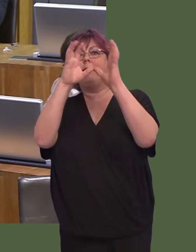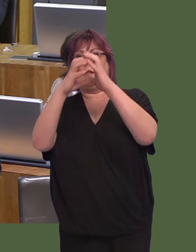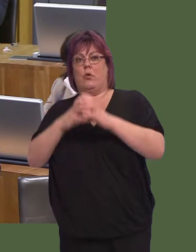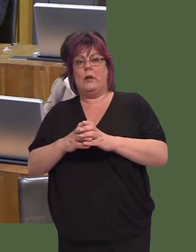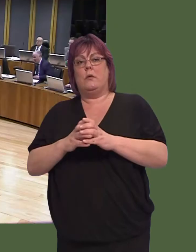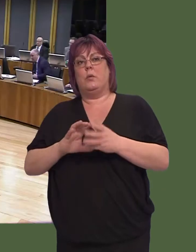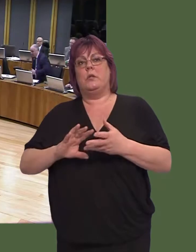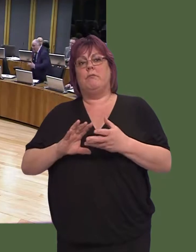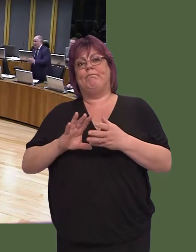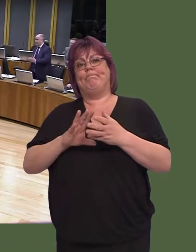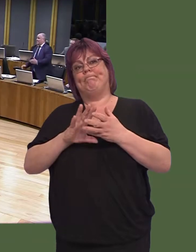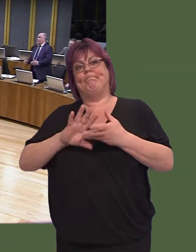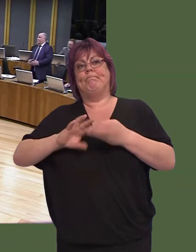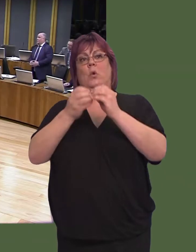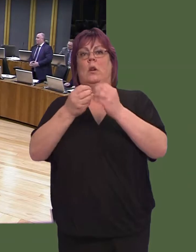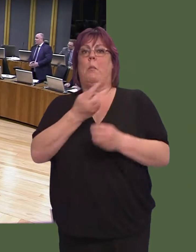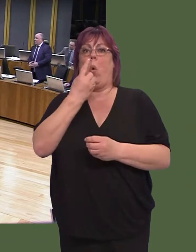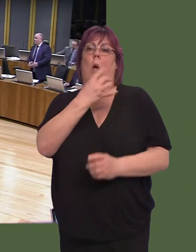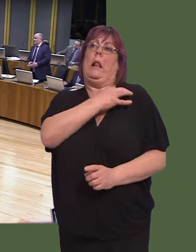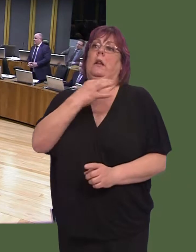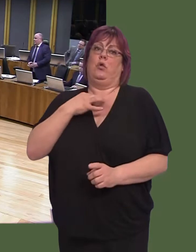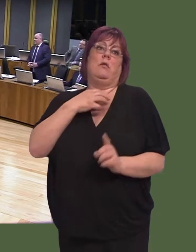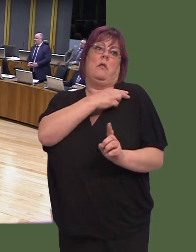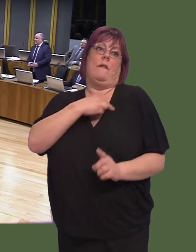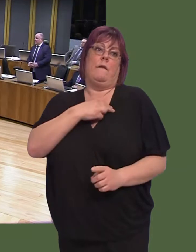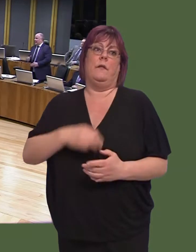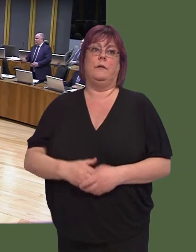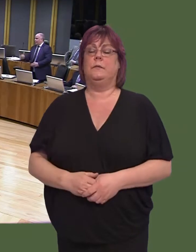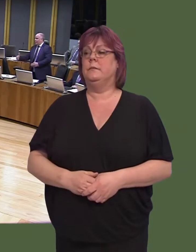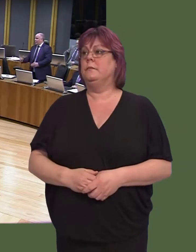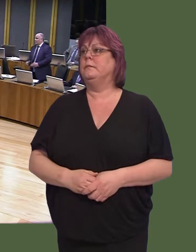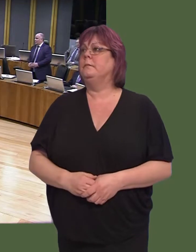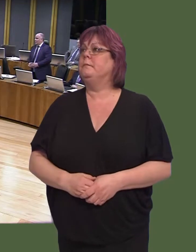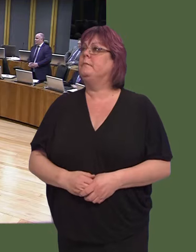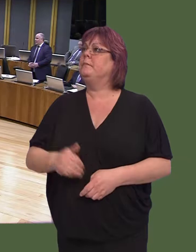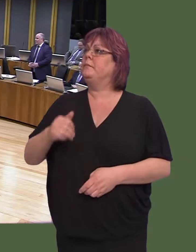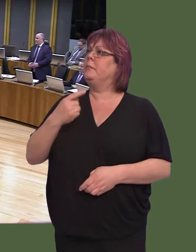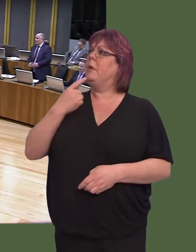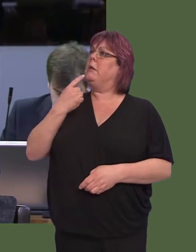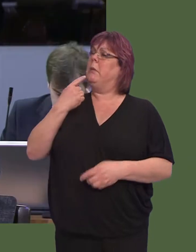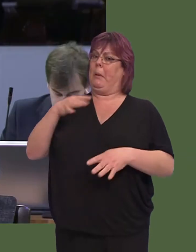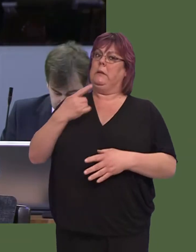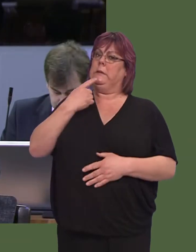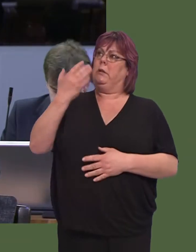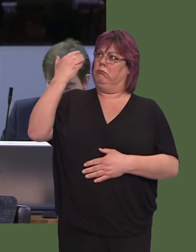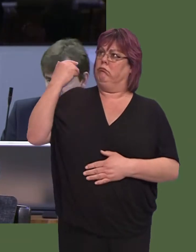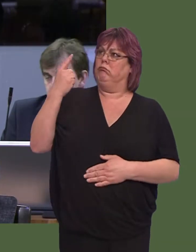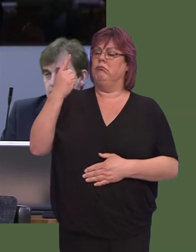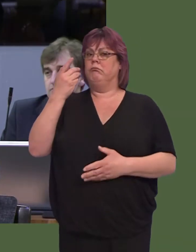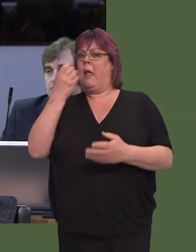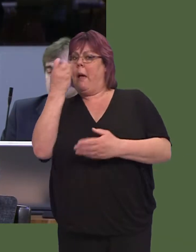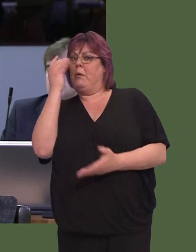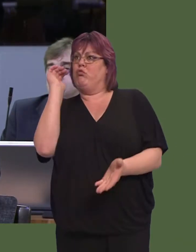clinicians. I made the specific point when I opened my remarks by saying that there has been progress on ambulance response times in